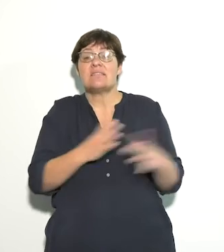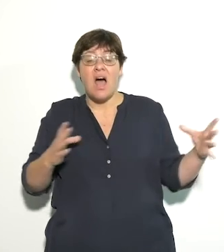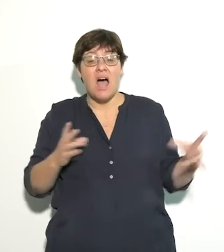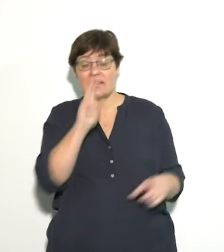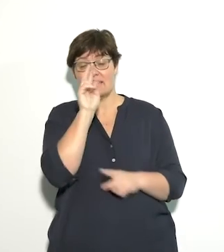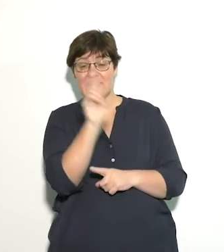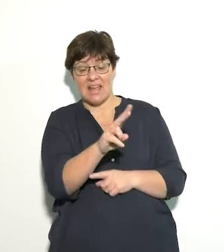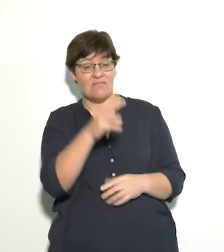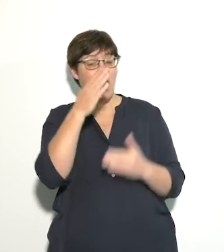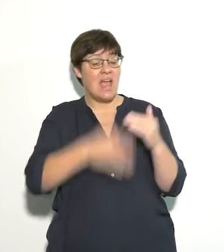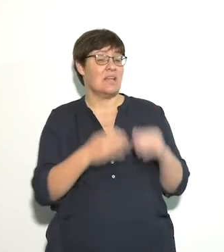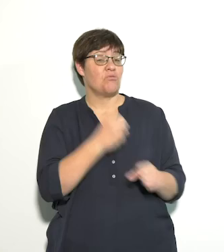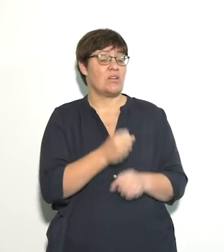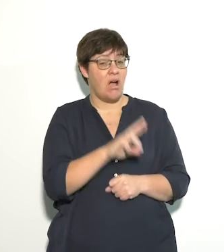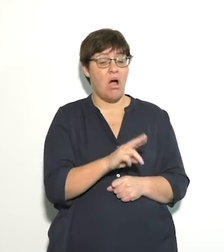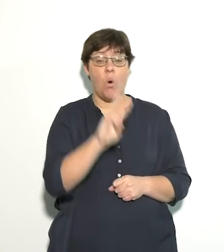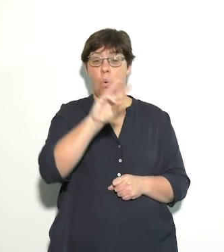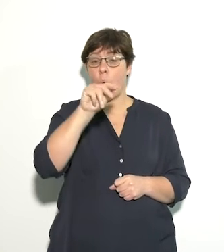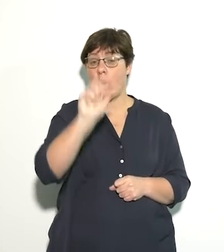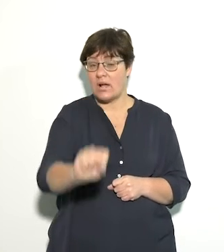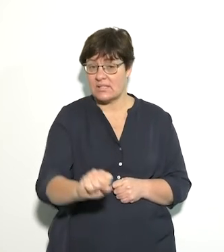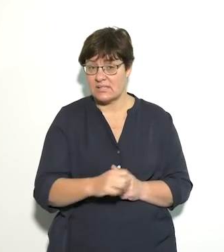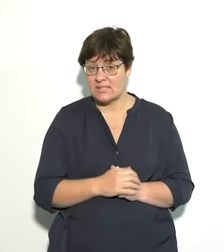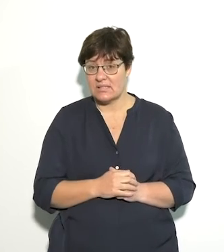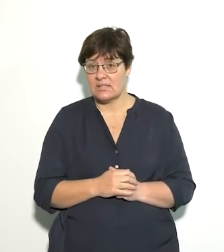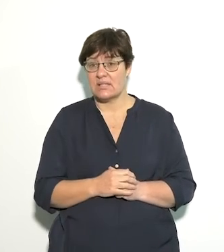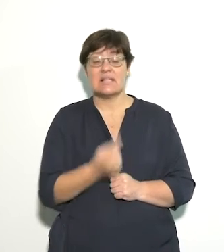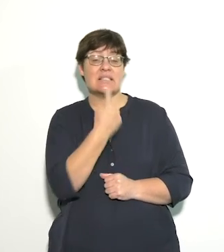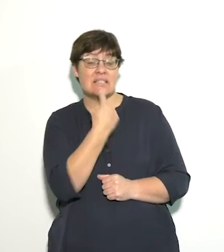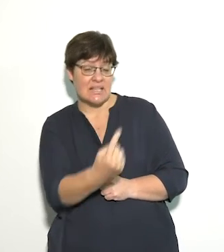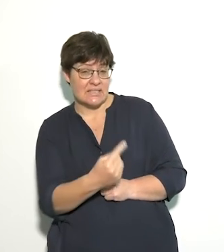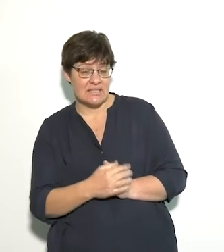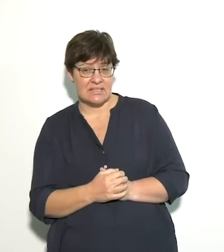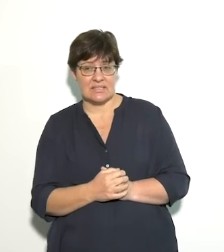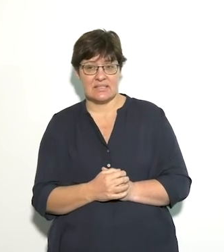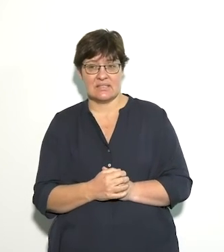sight words for the end of grade R. Was, said,